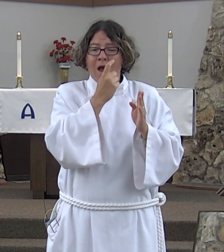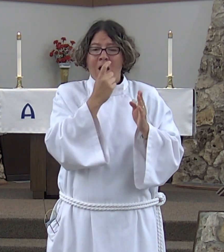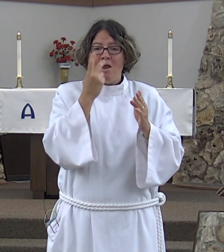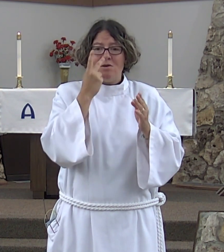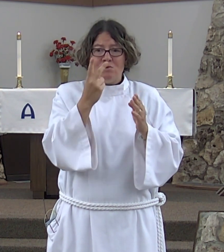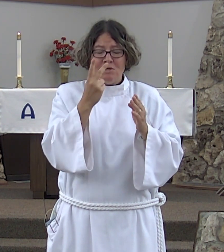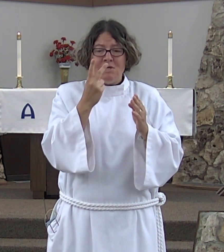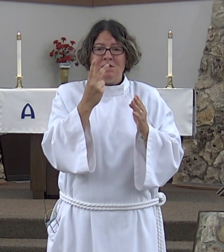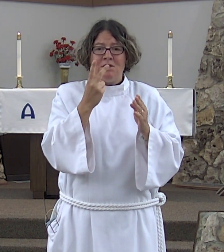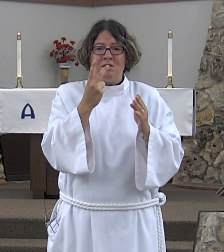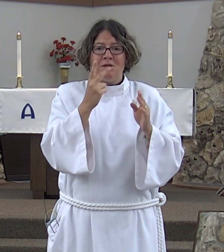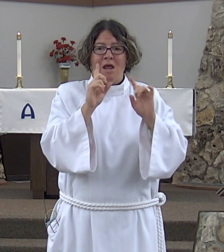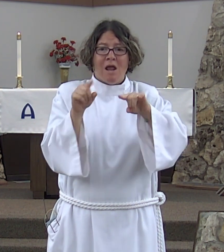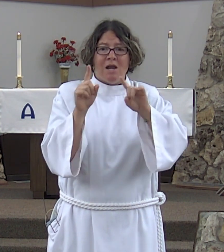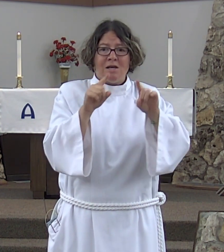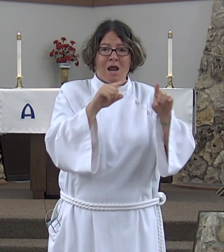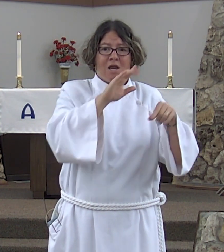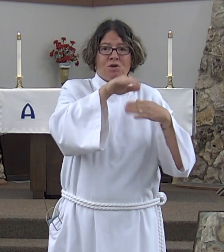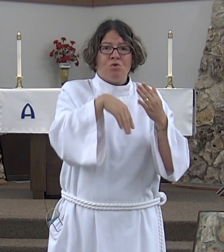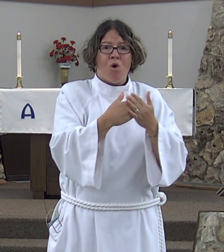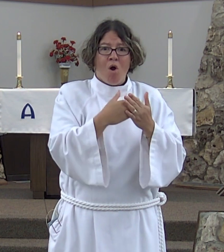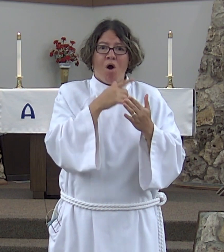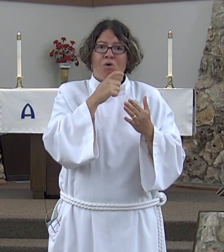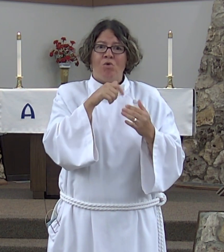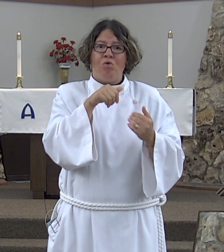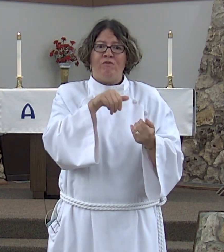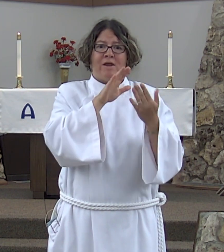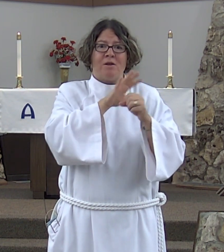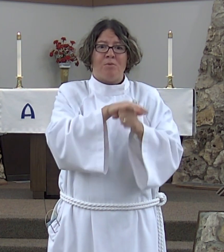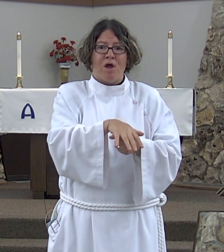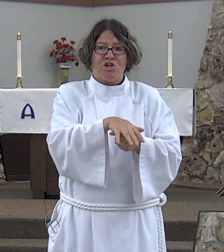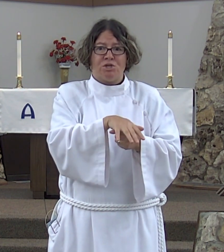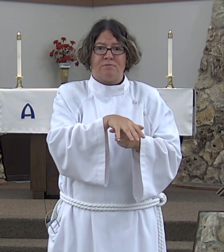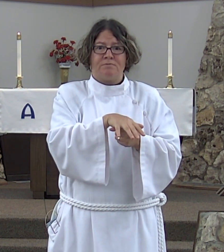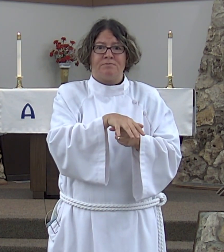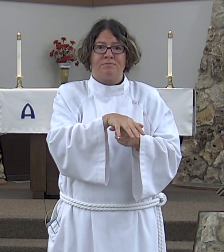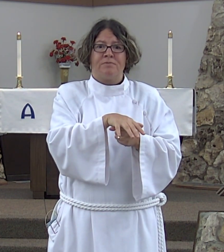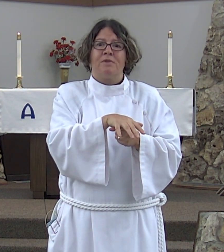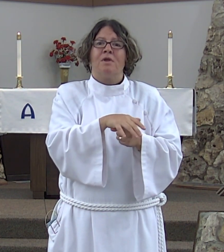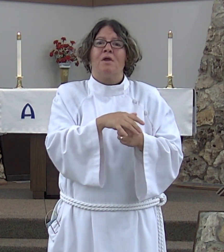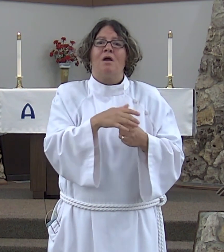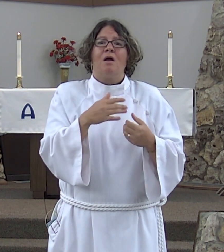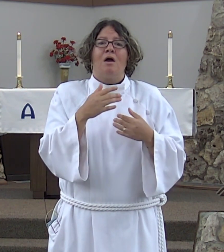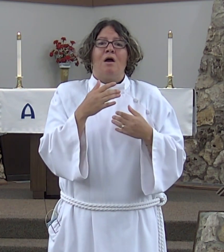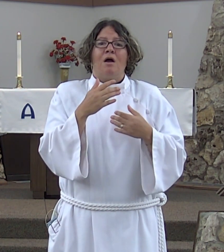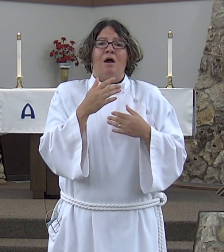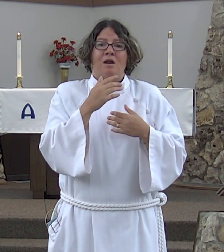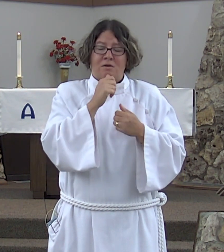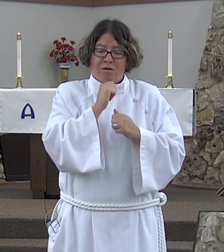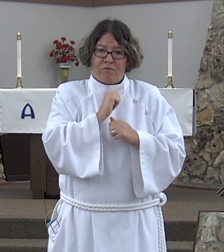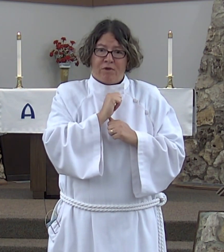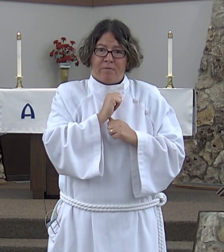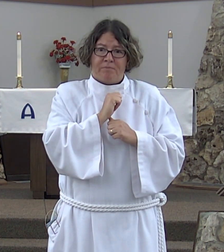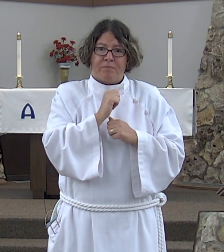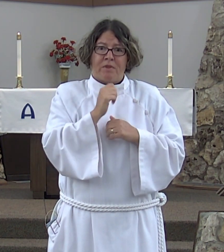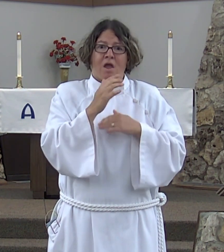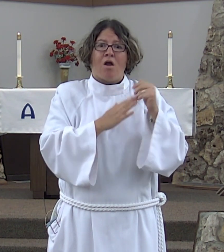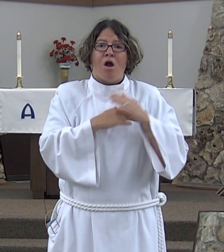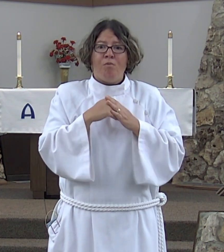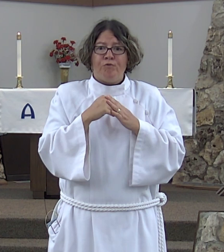Open our eyes to see and attend to all who face oppression and